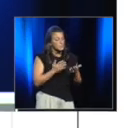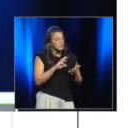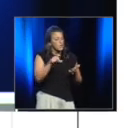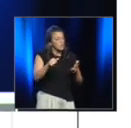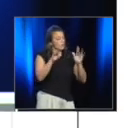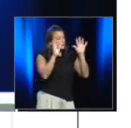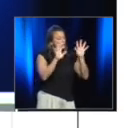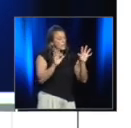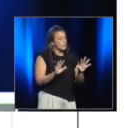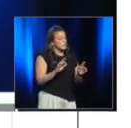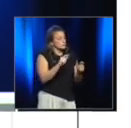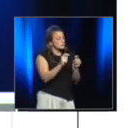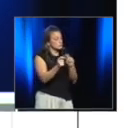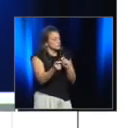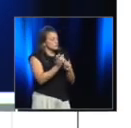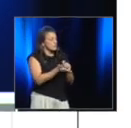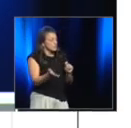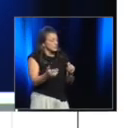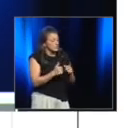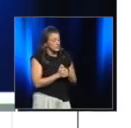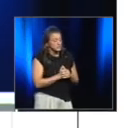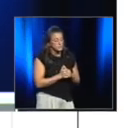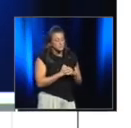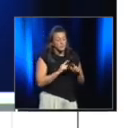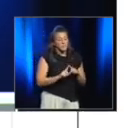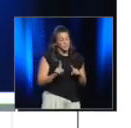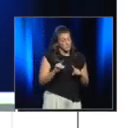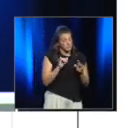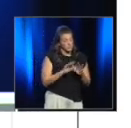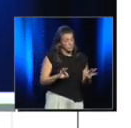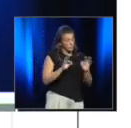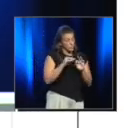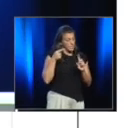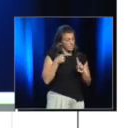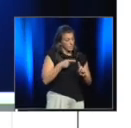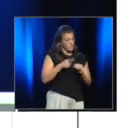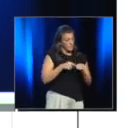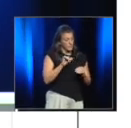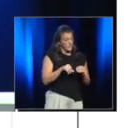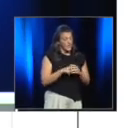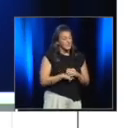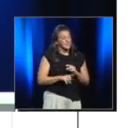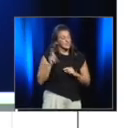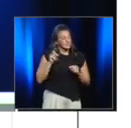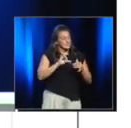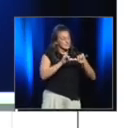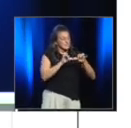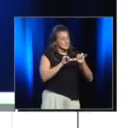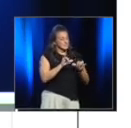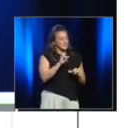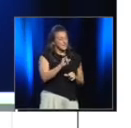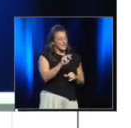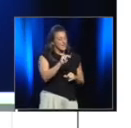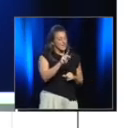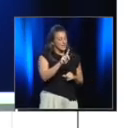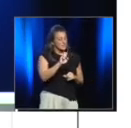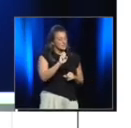indices. But this really raises an important point, because these indices are very blunt